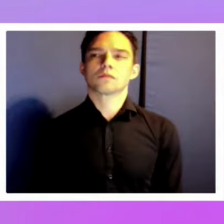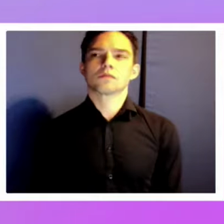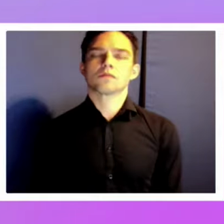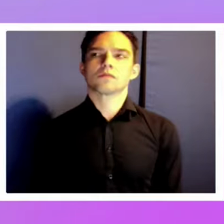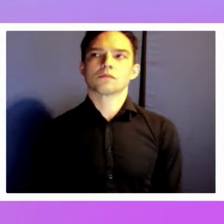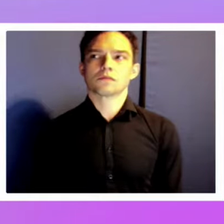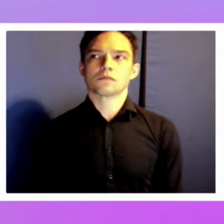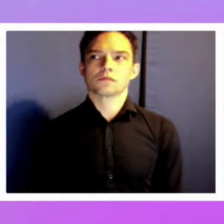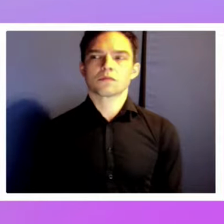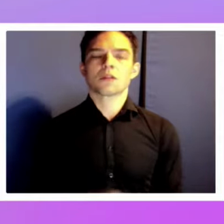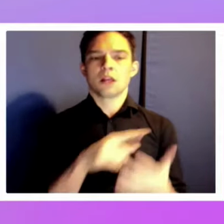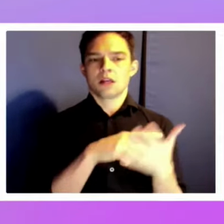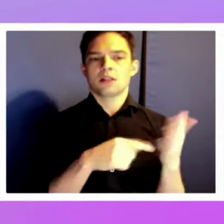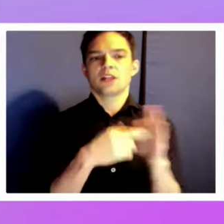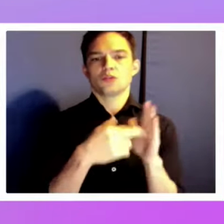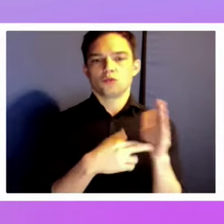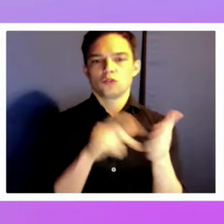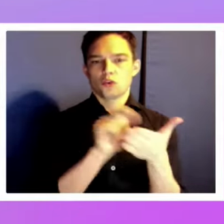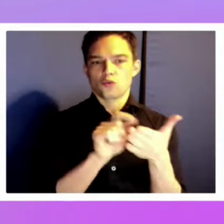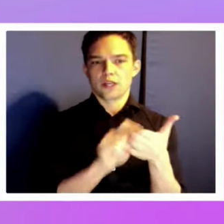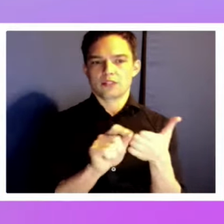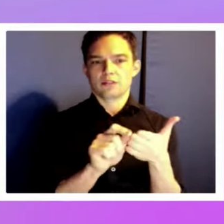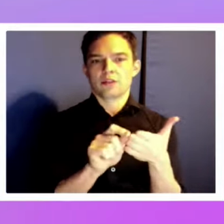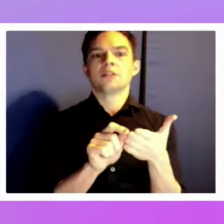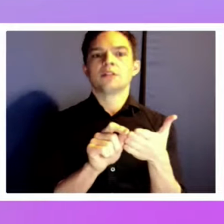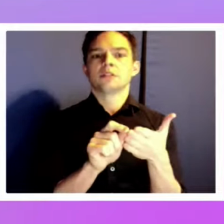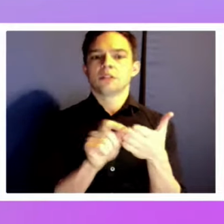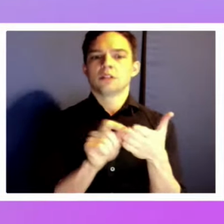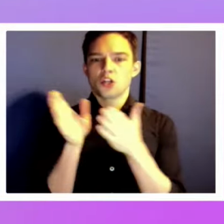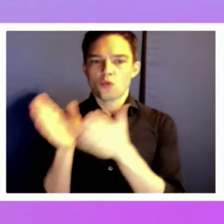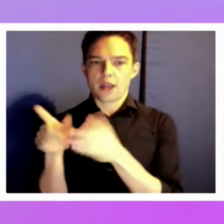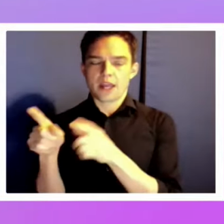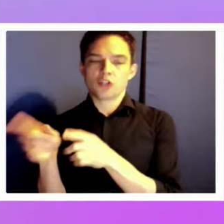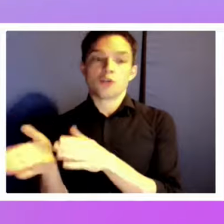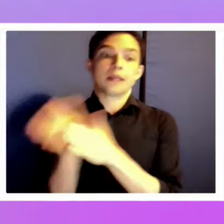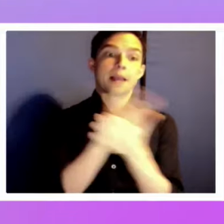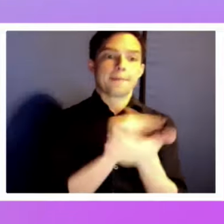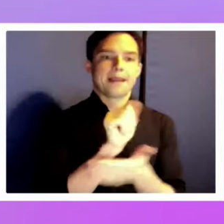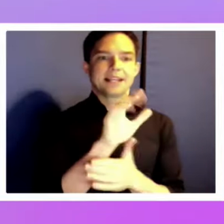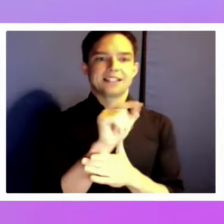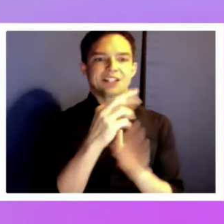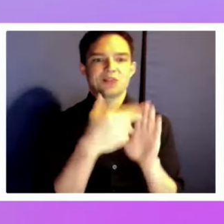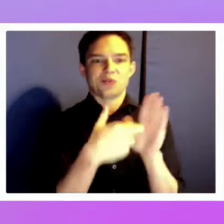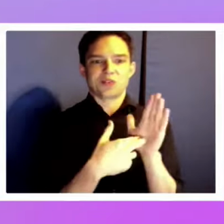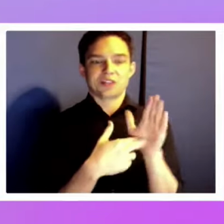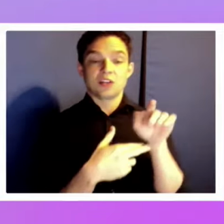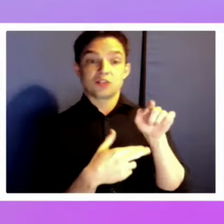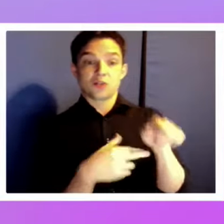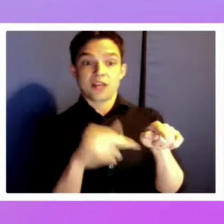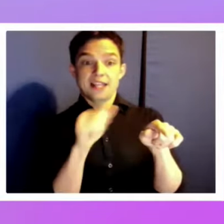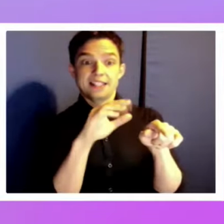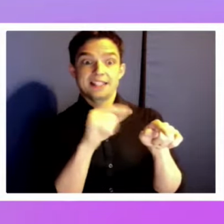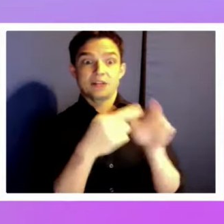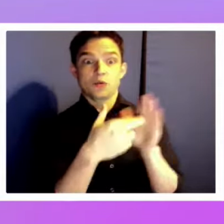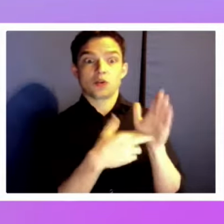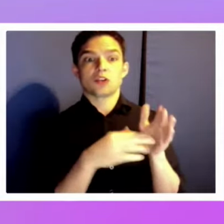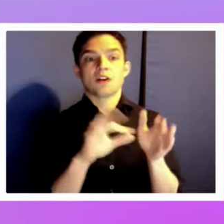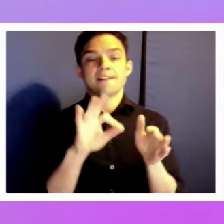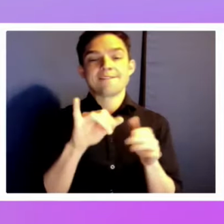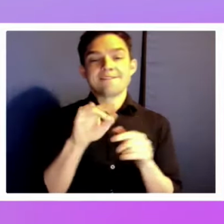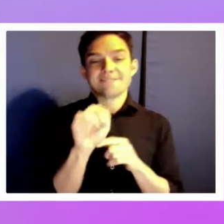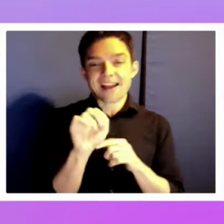so that they become ACT rules. So ACT rules are really fine-grained descriptions of how